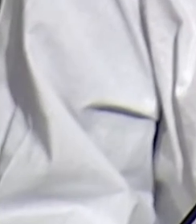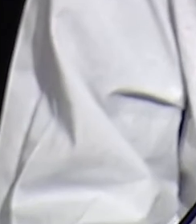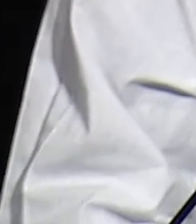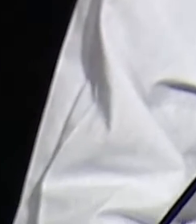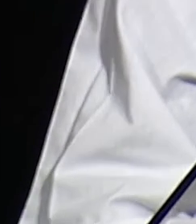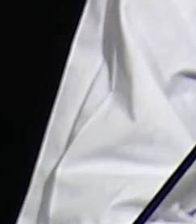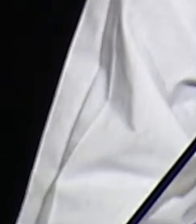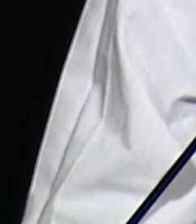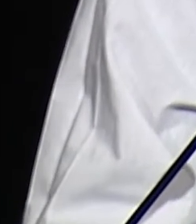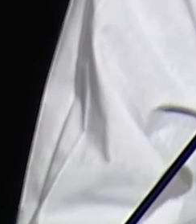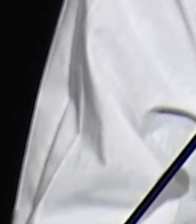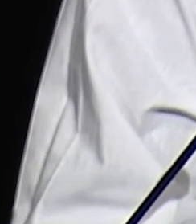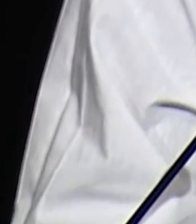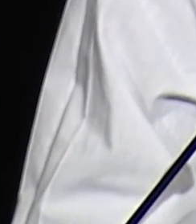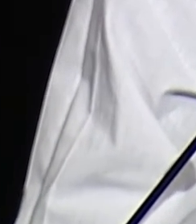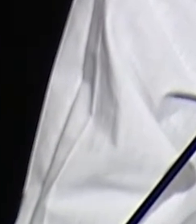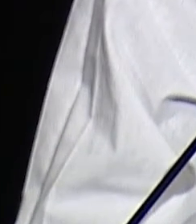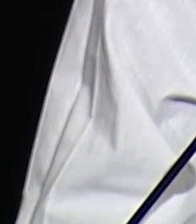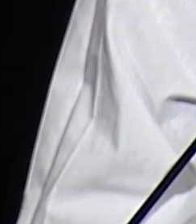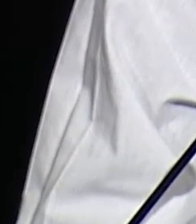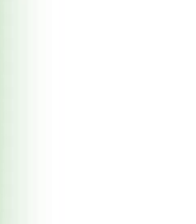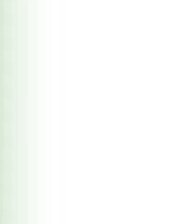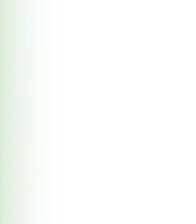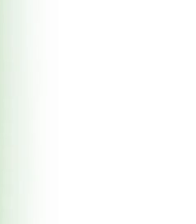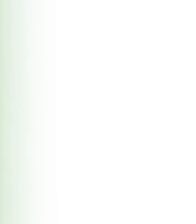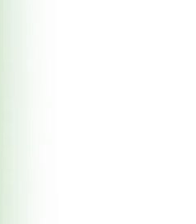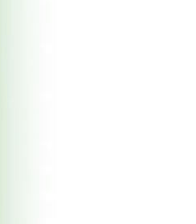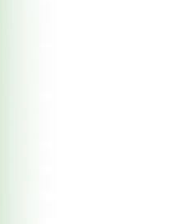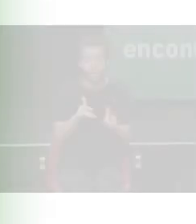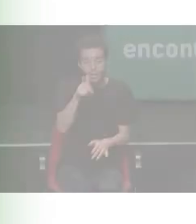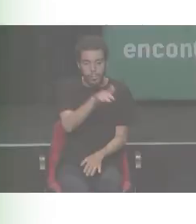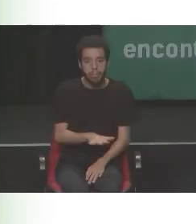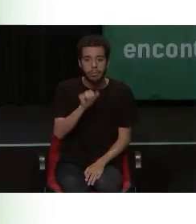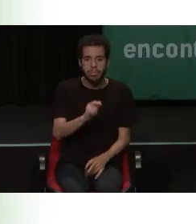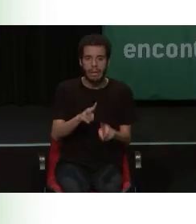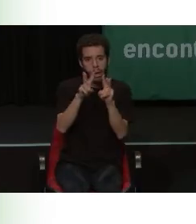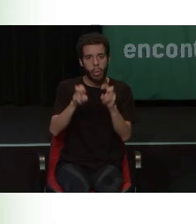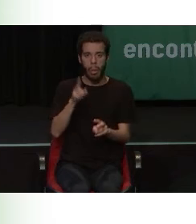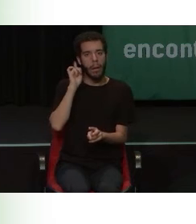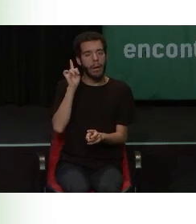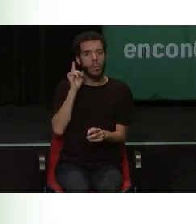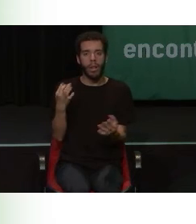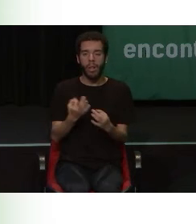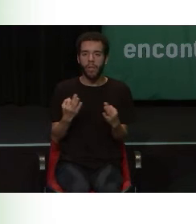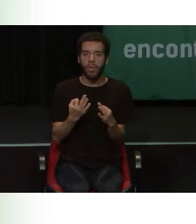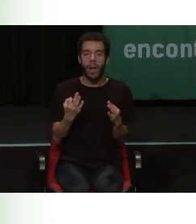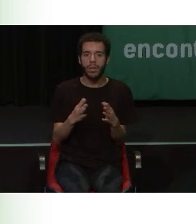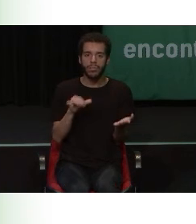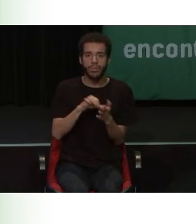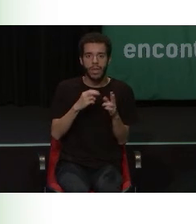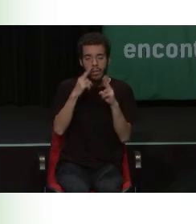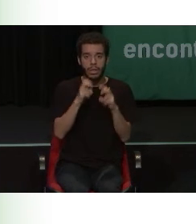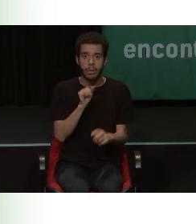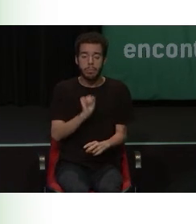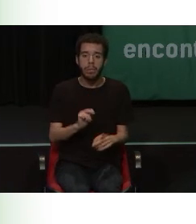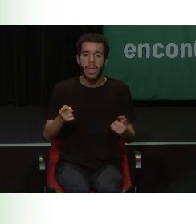in our research center about cyber-physical systems for healthcare monitoring. This is the main